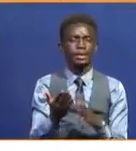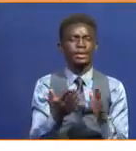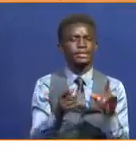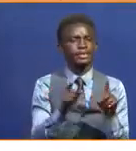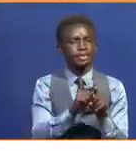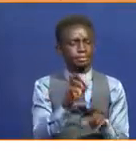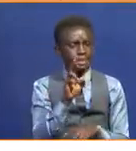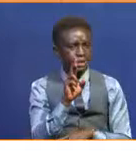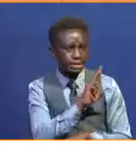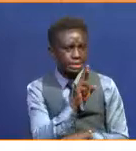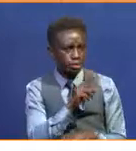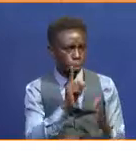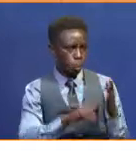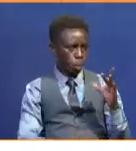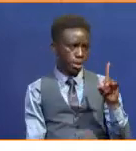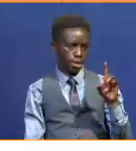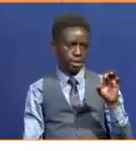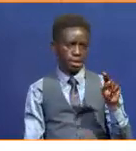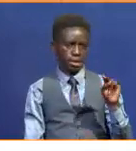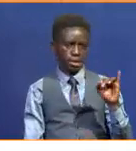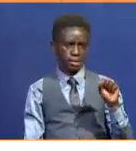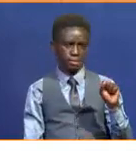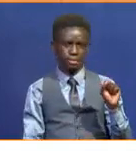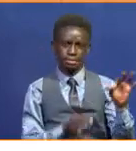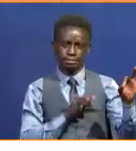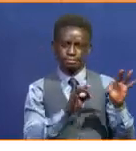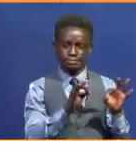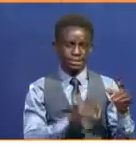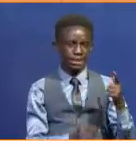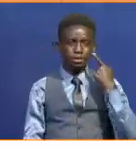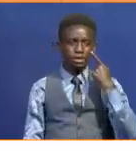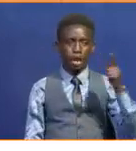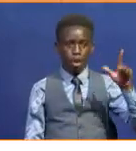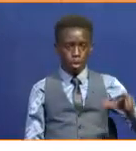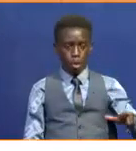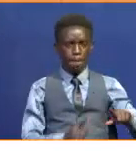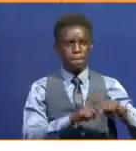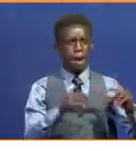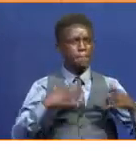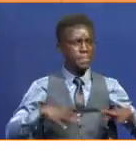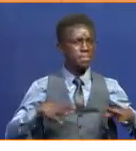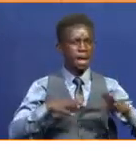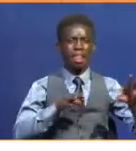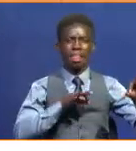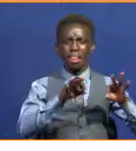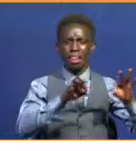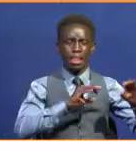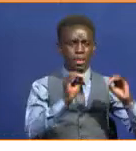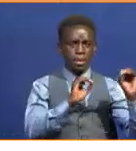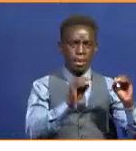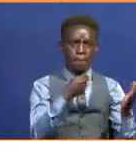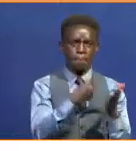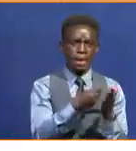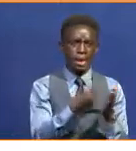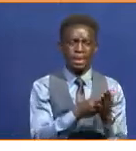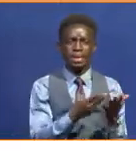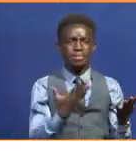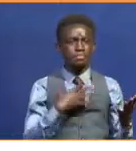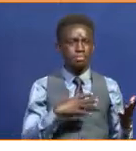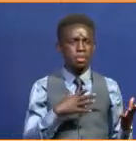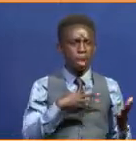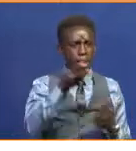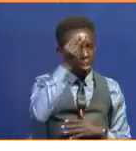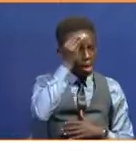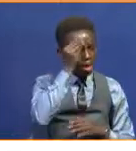that Dennis has mentioned is quite low, but a lot of people are not embracing these, the money market fund, the bonds, they are not quite embracing. What could be